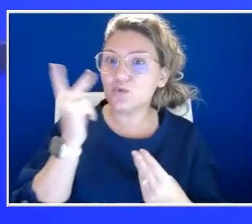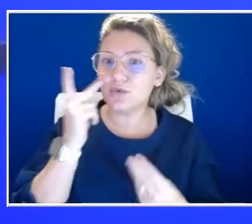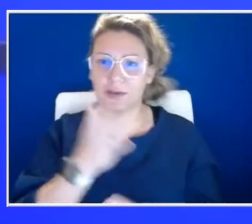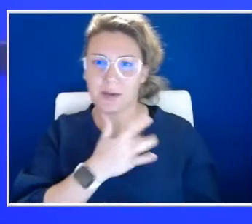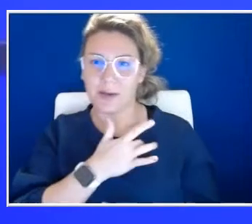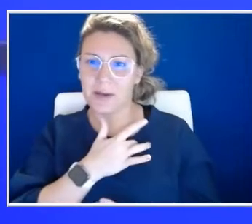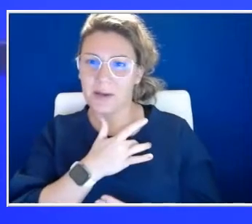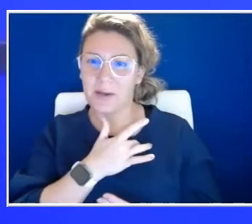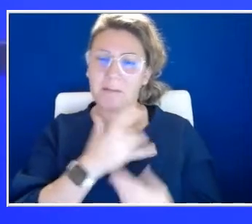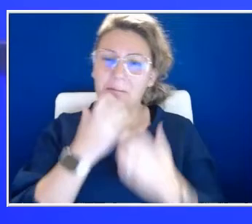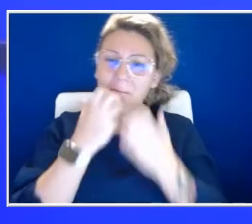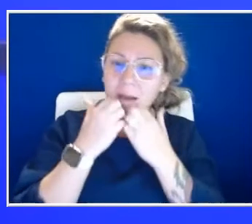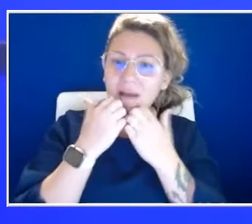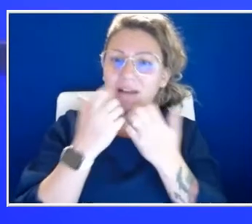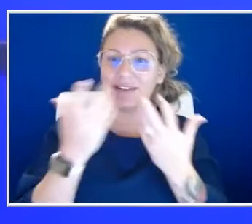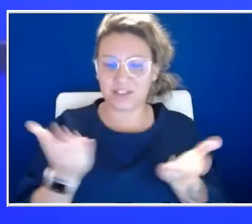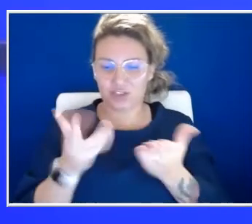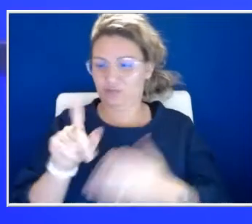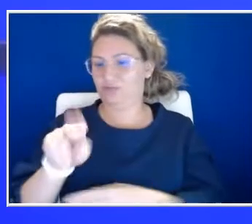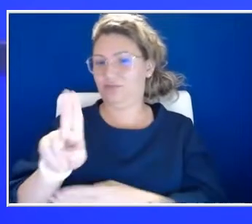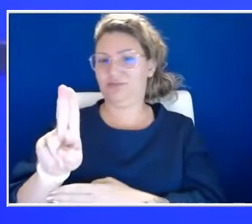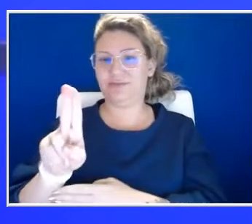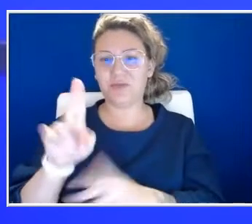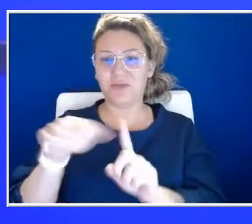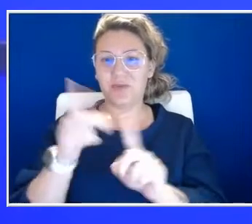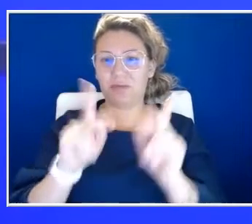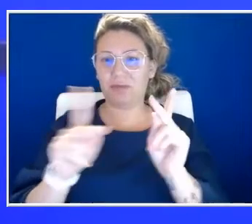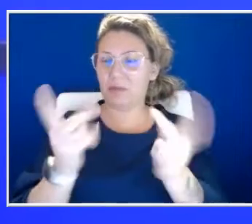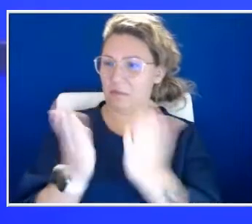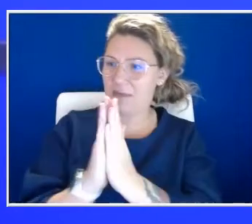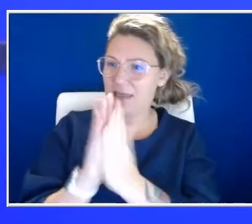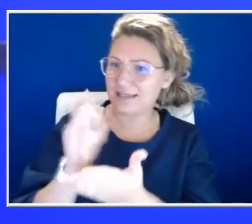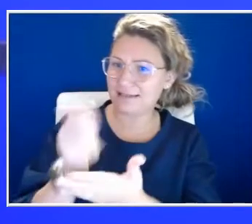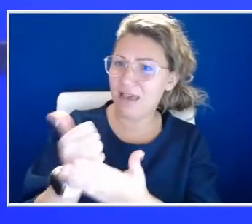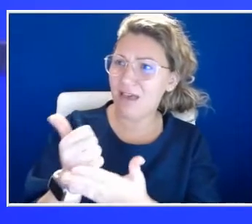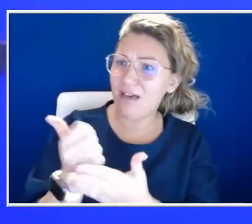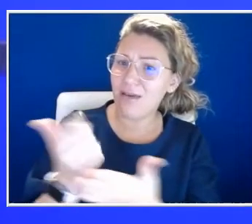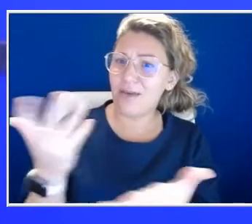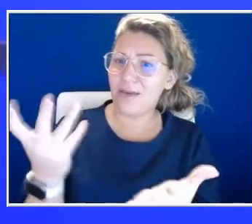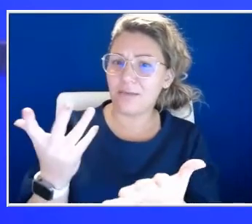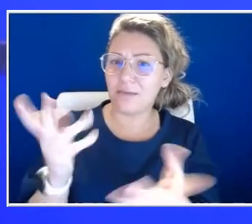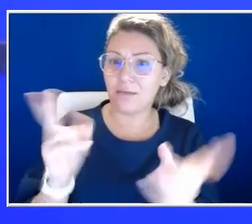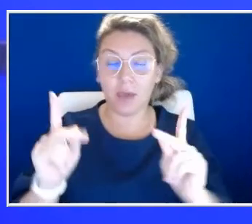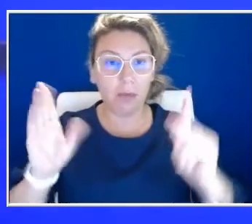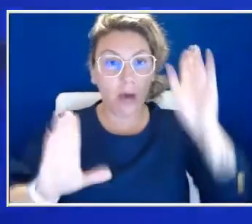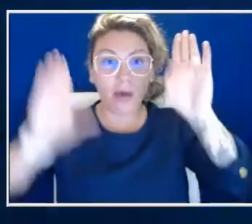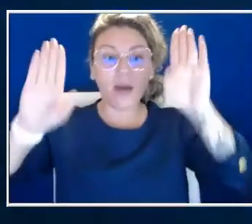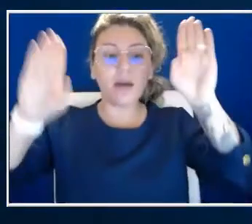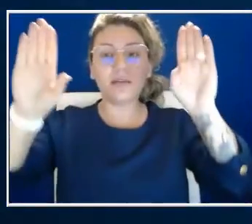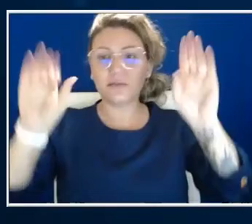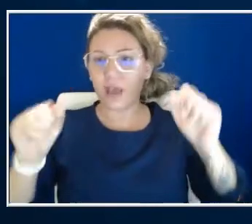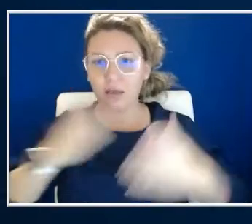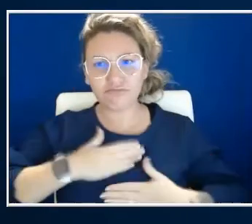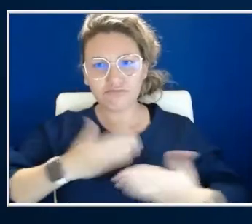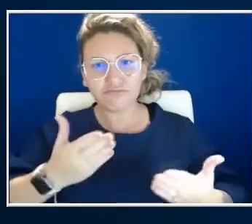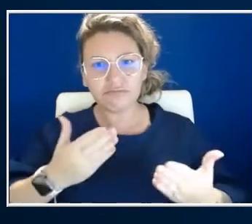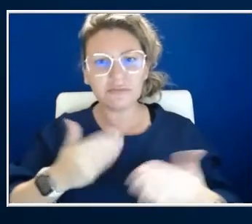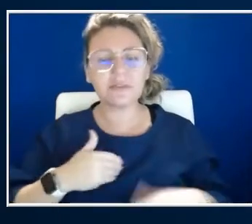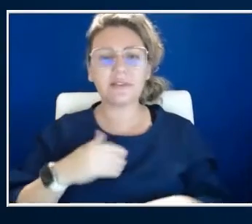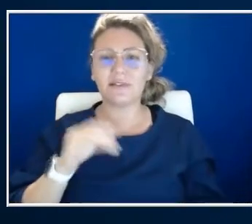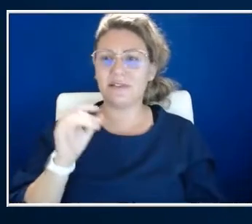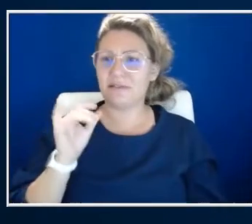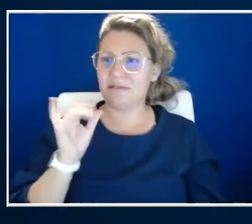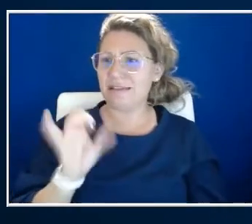mean, at the health system. When people ask for help, people jump up and they do it. And this is